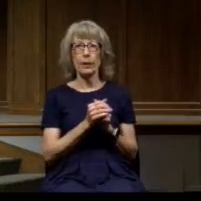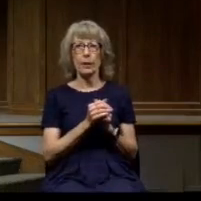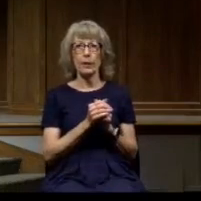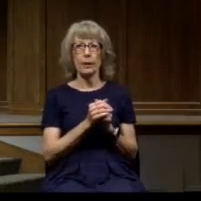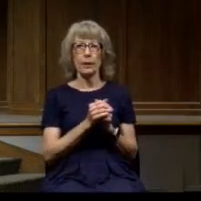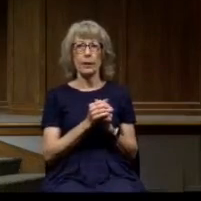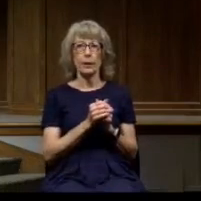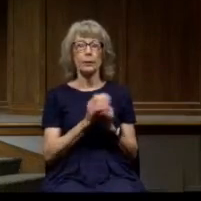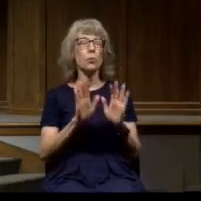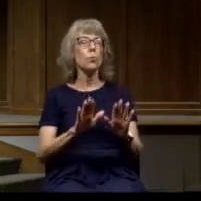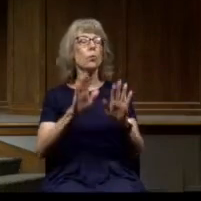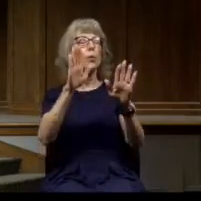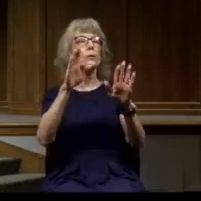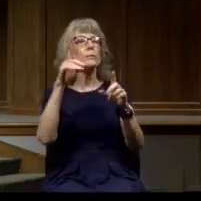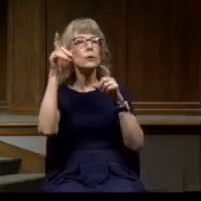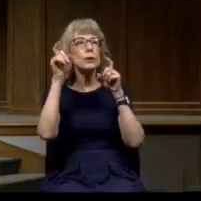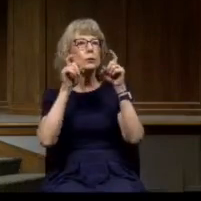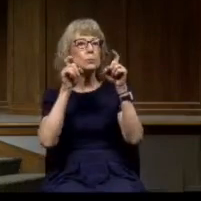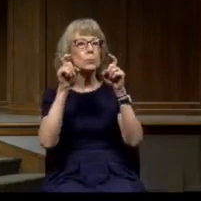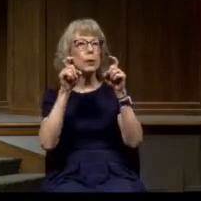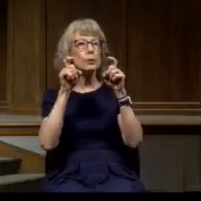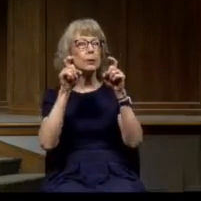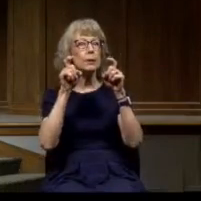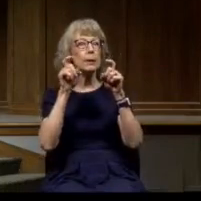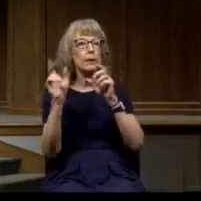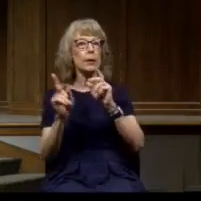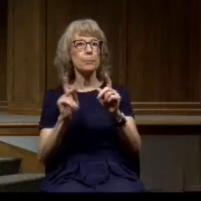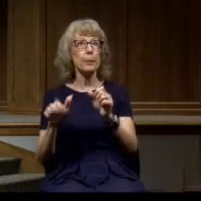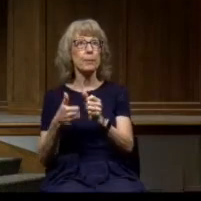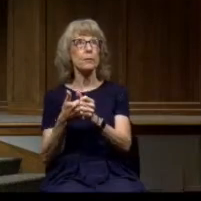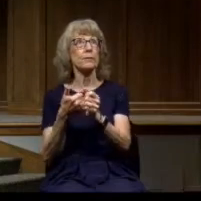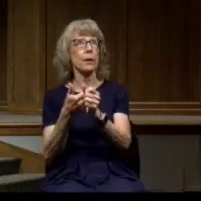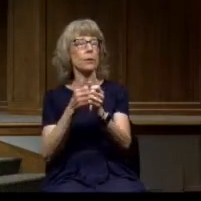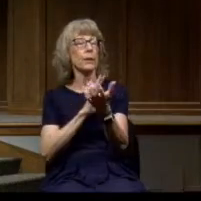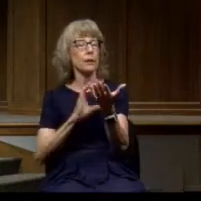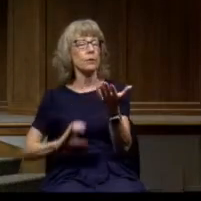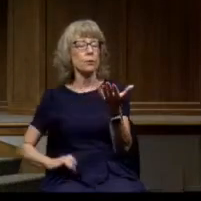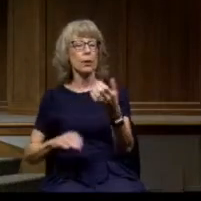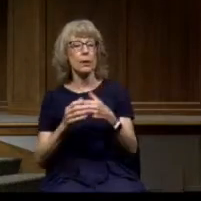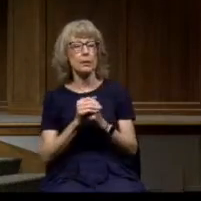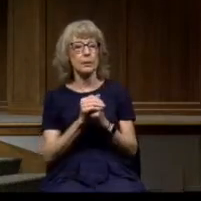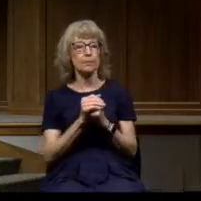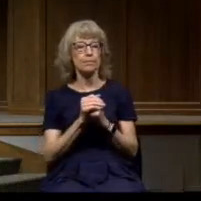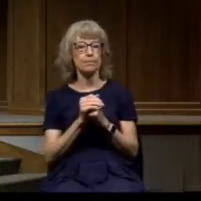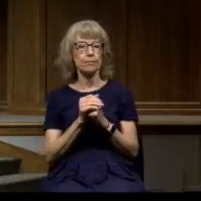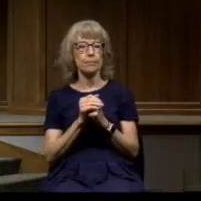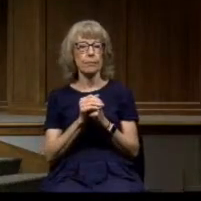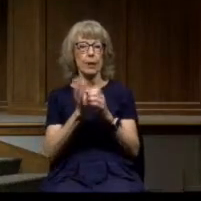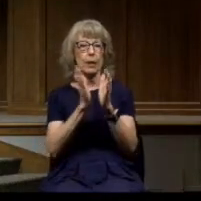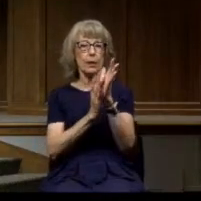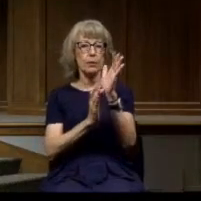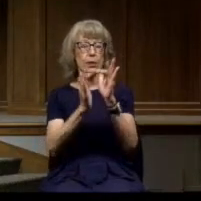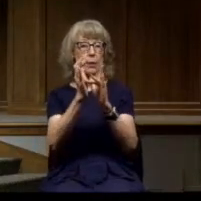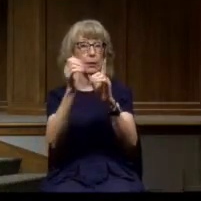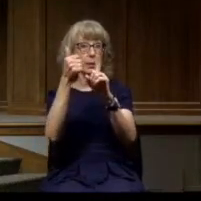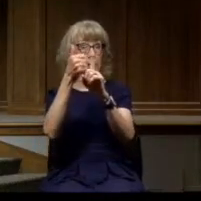Christology in the Bible. So it's very familiar to many Christians. Jesus, being in very nature God, did not consider equality